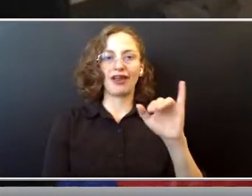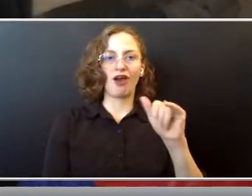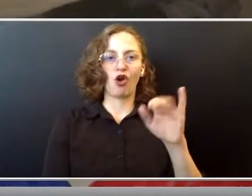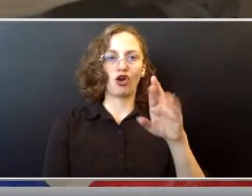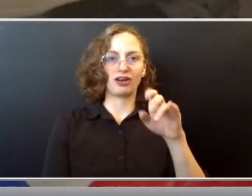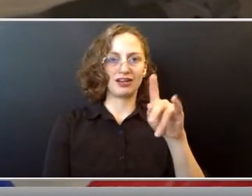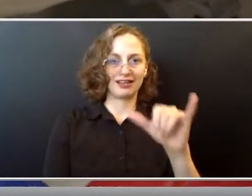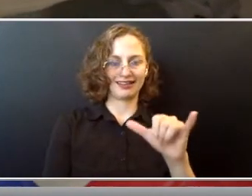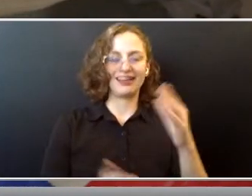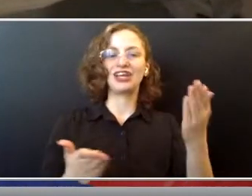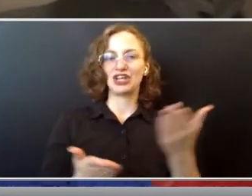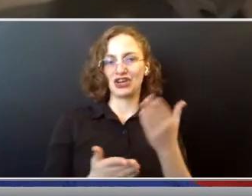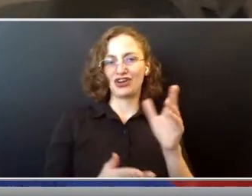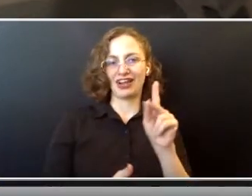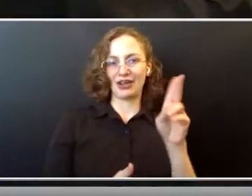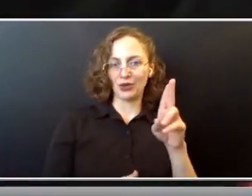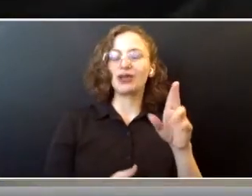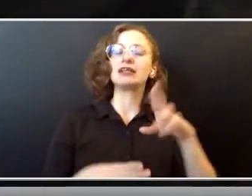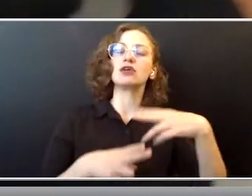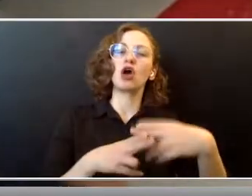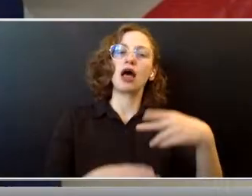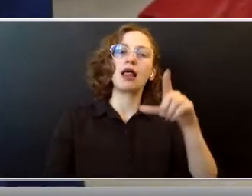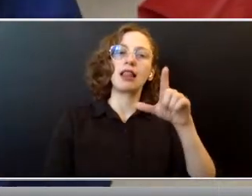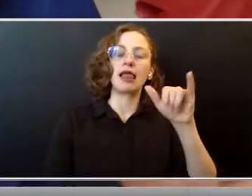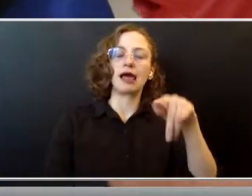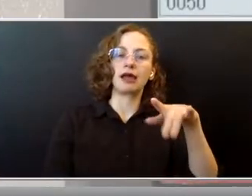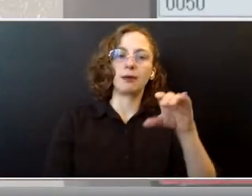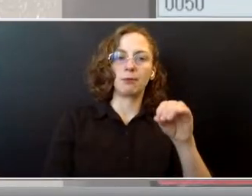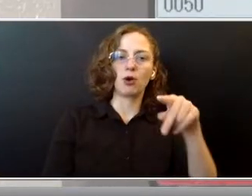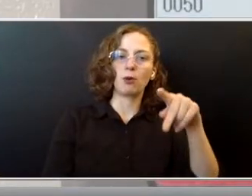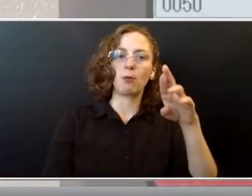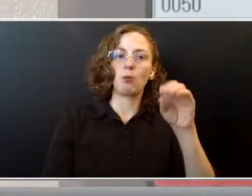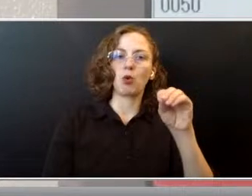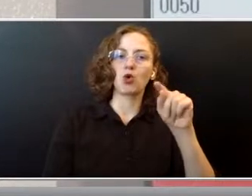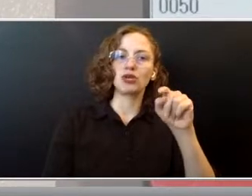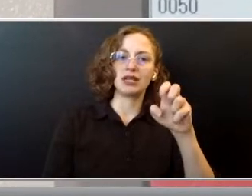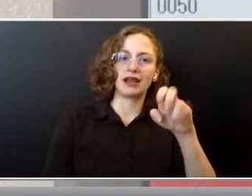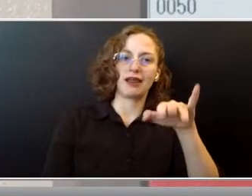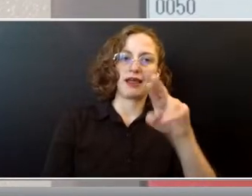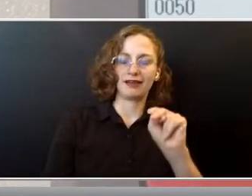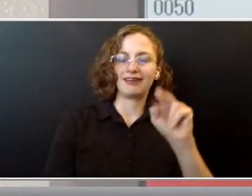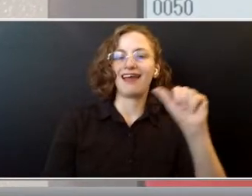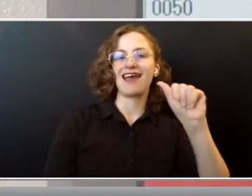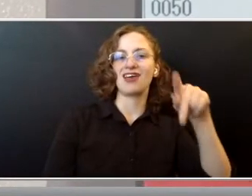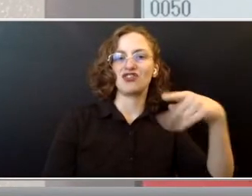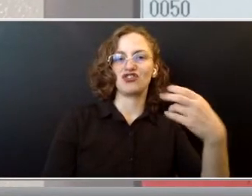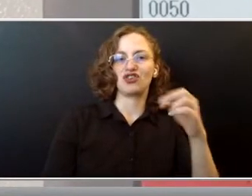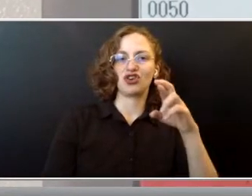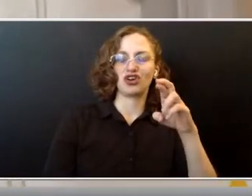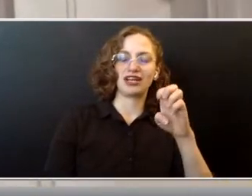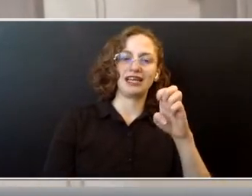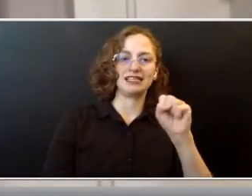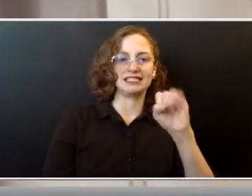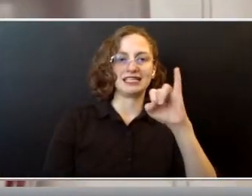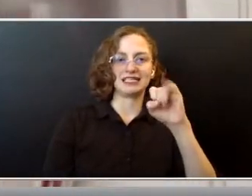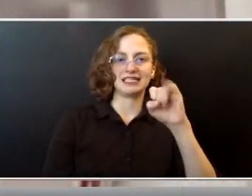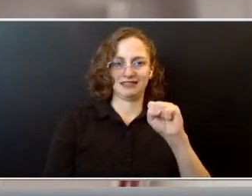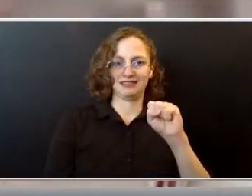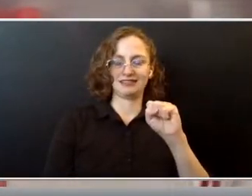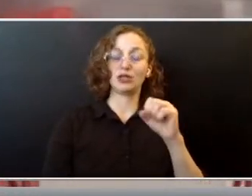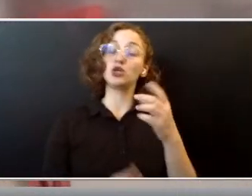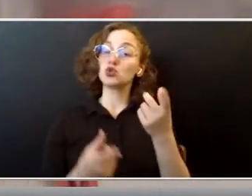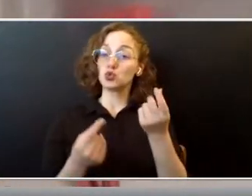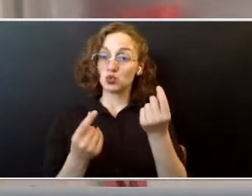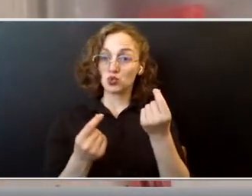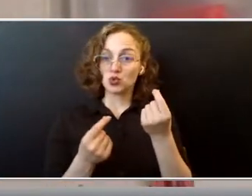lipoprotein apheresis. The cholesterol goes down in the red bucket. These machines filter the bad cholesterol from Aubrey's blood and then put the